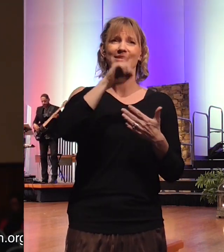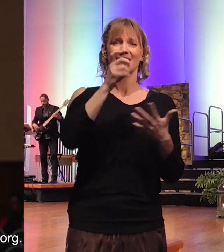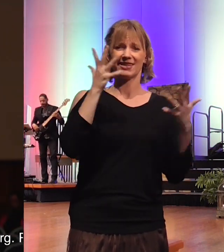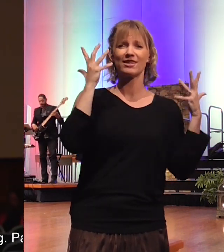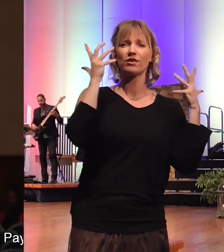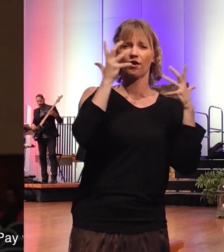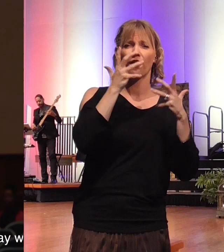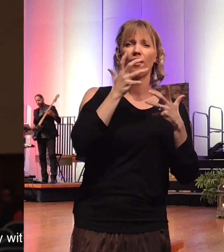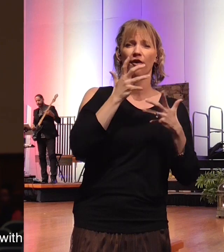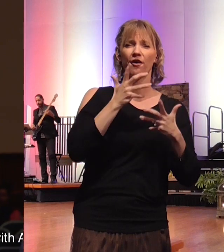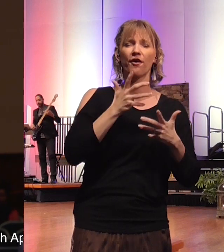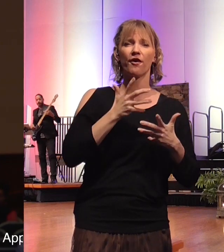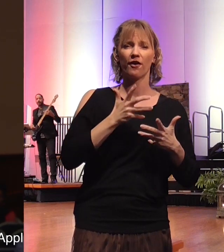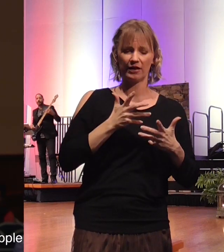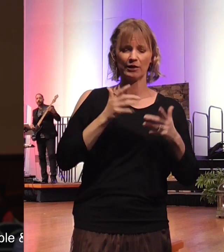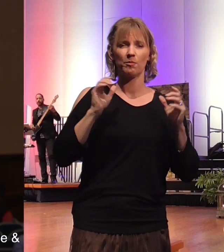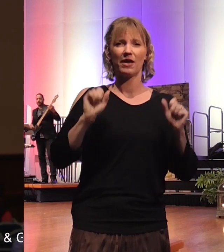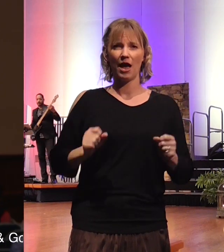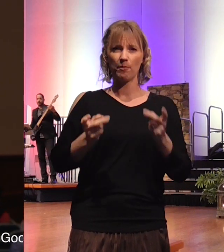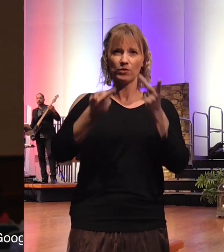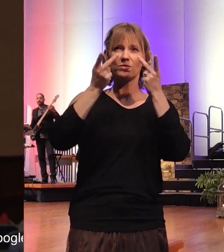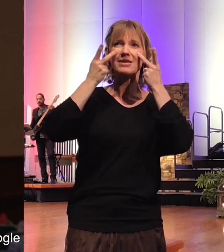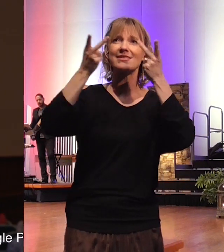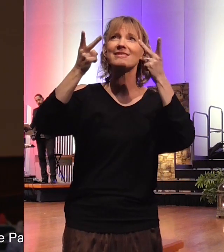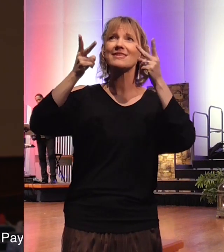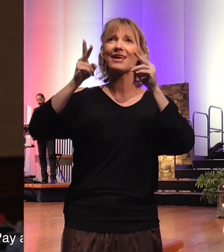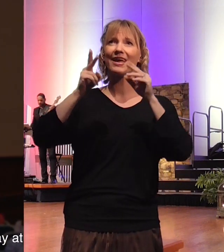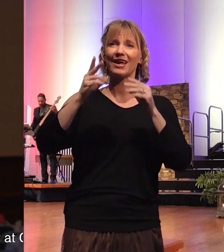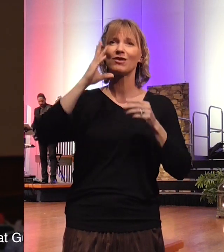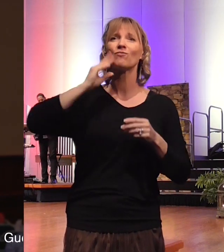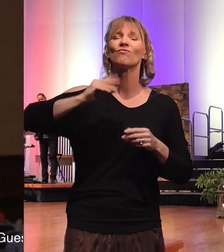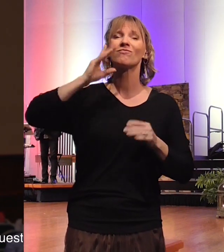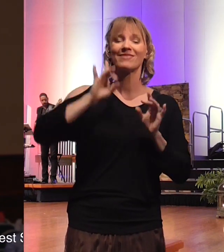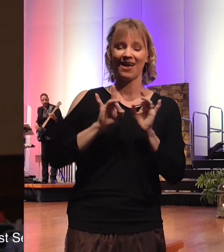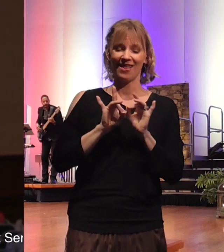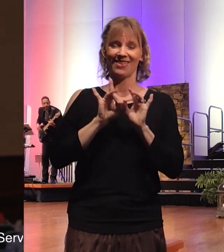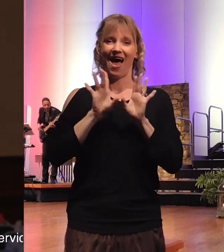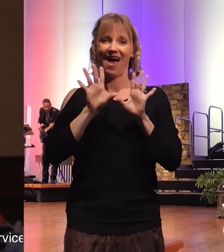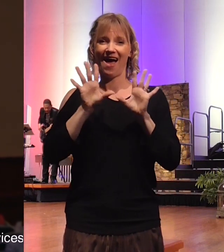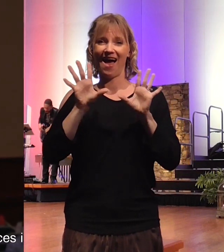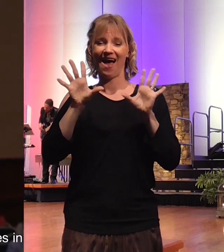darkness to see the light in our own